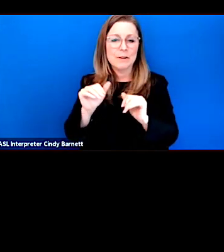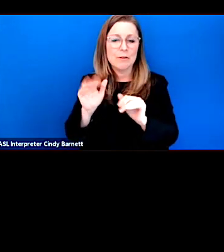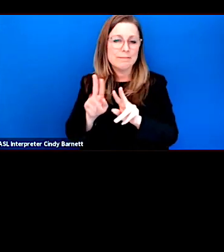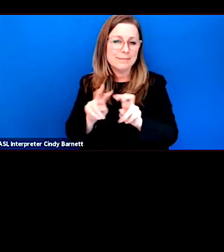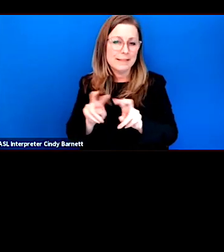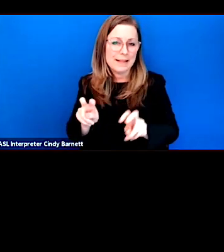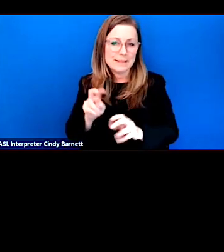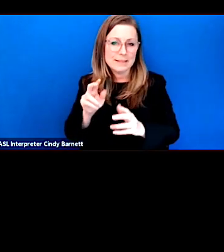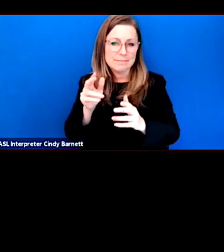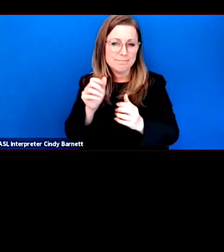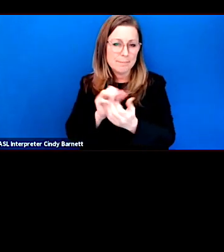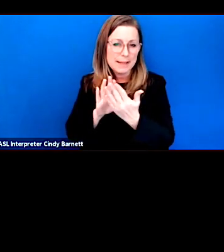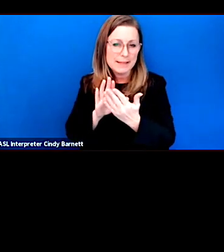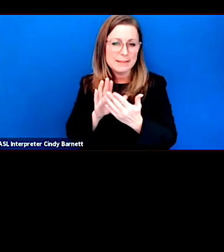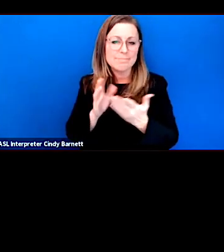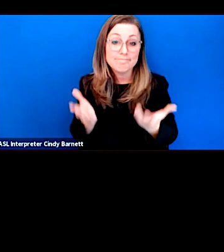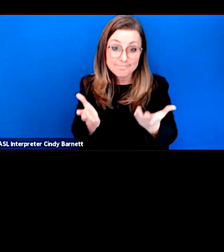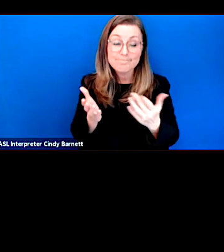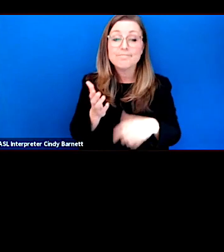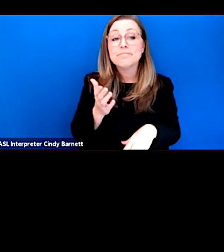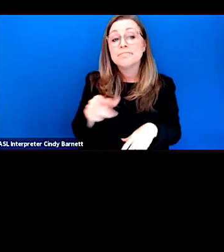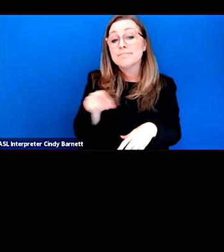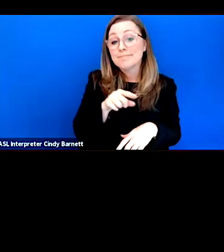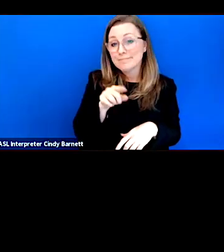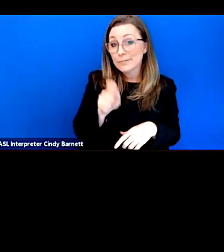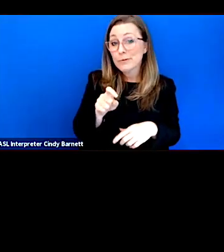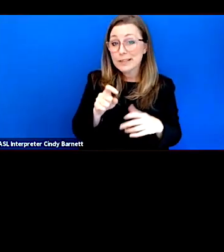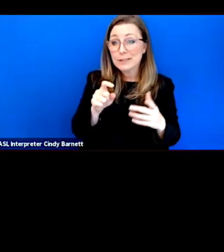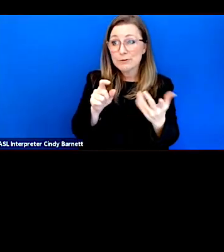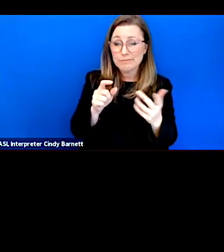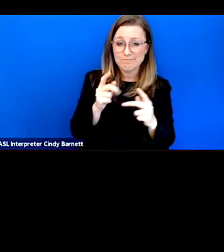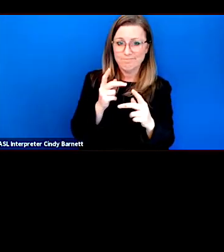to balance as you are deciding which